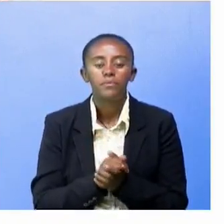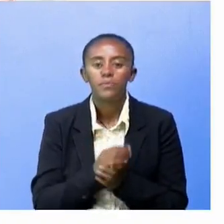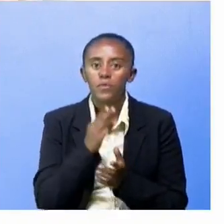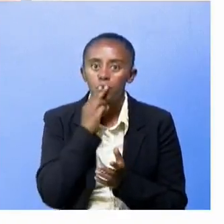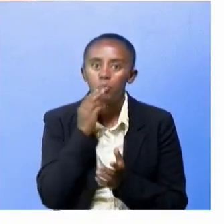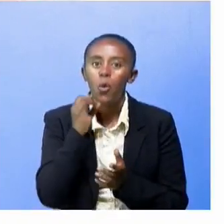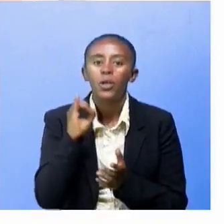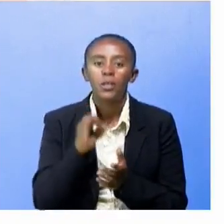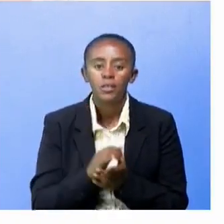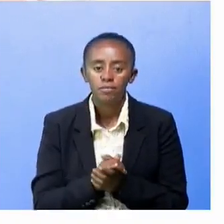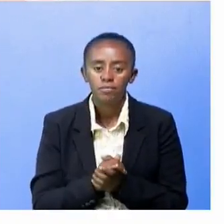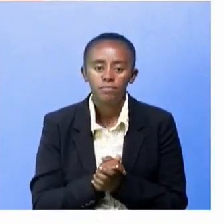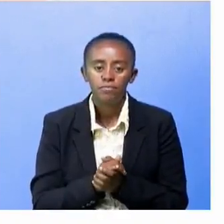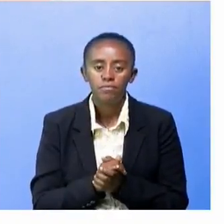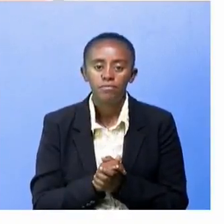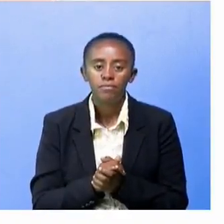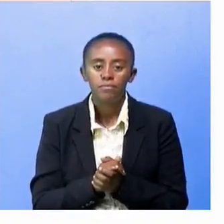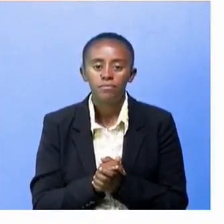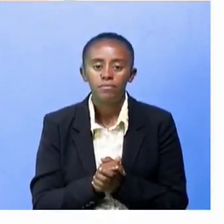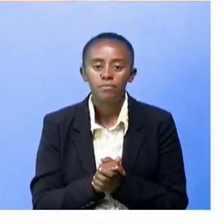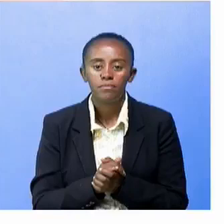smoking.